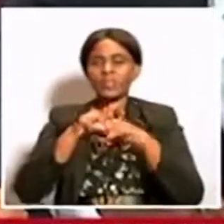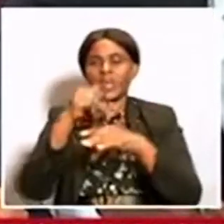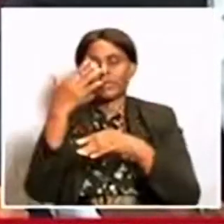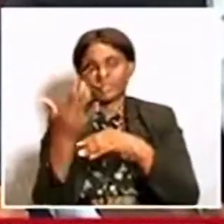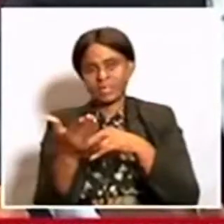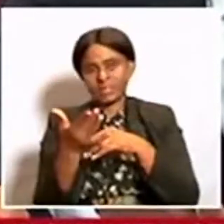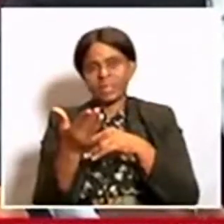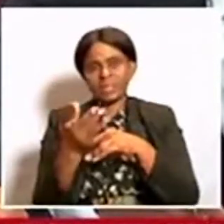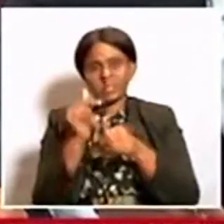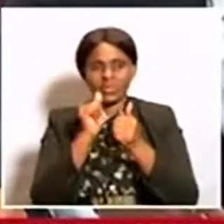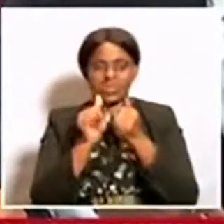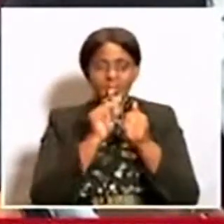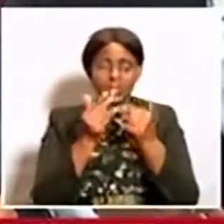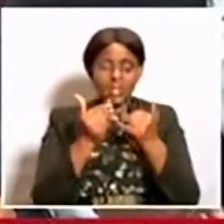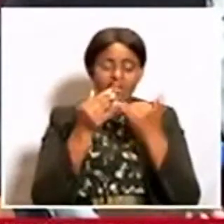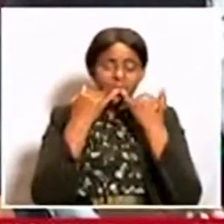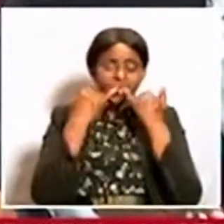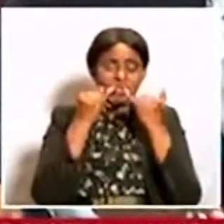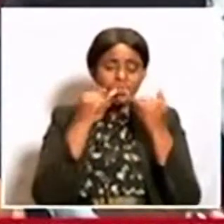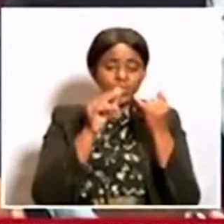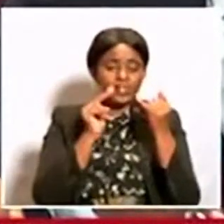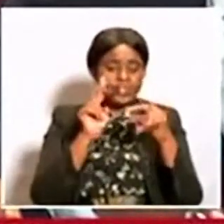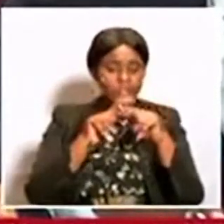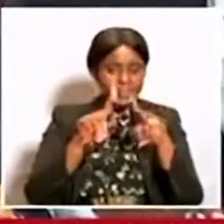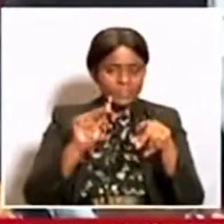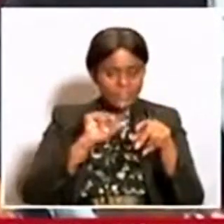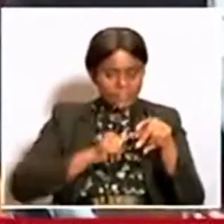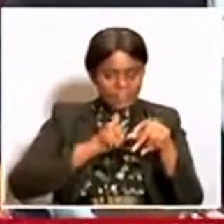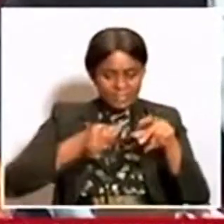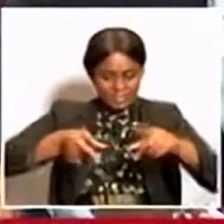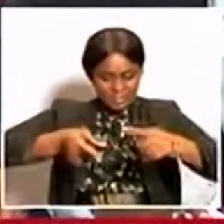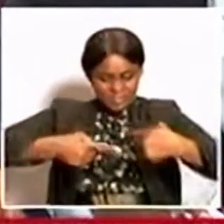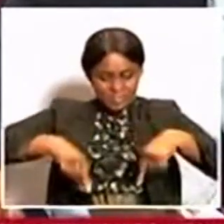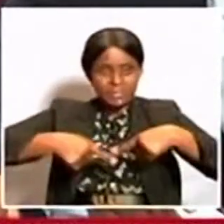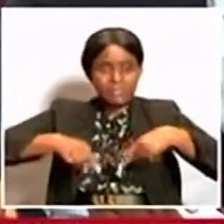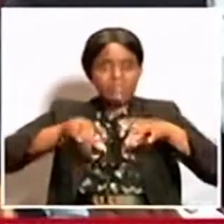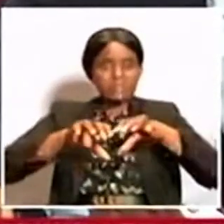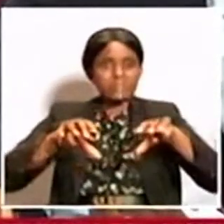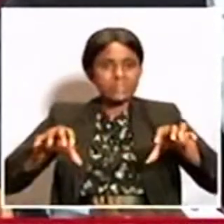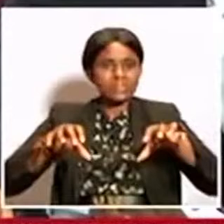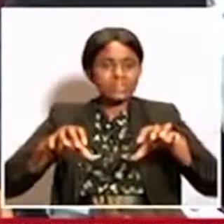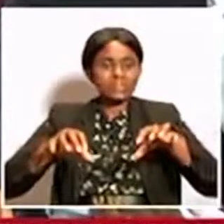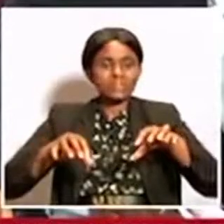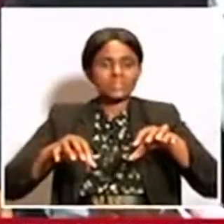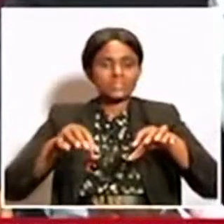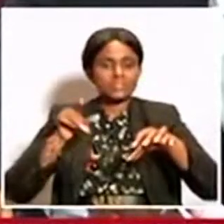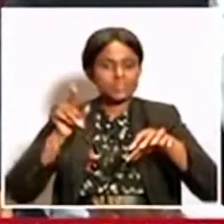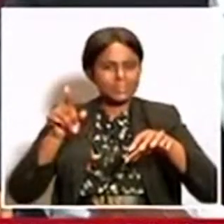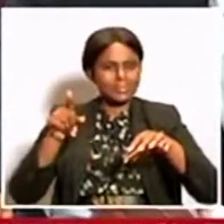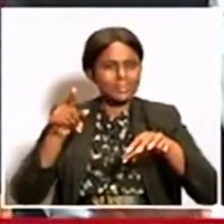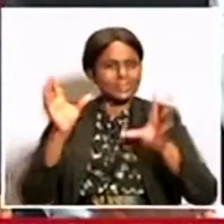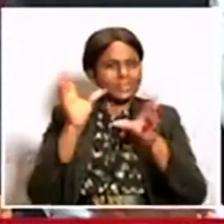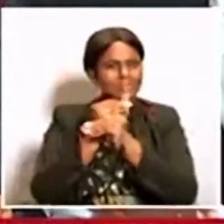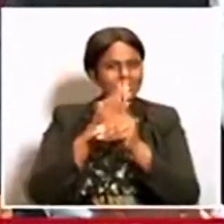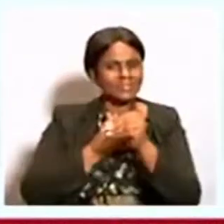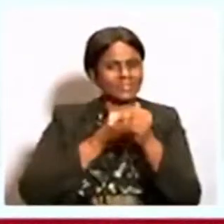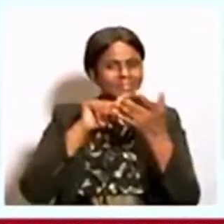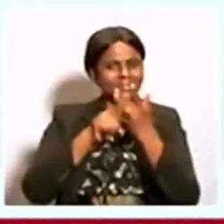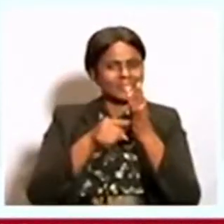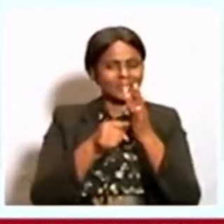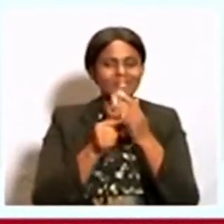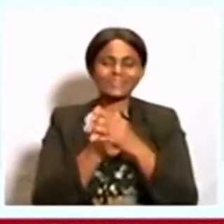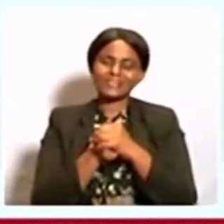outside. Because we've been told, Chair, that we consider the locals. Yeah, Chair, she's missing my point. No,